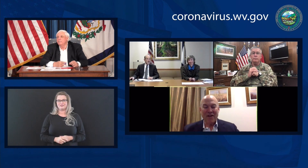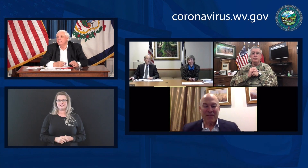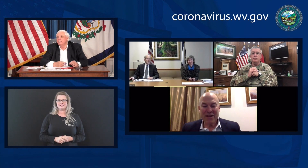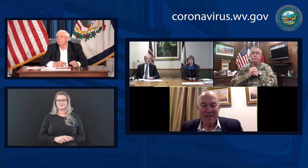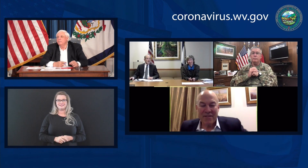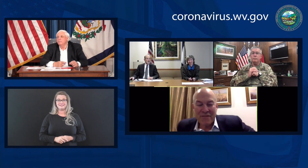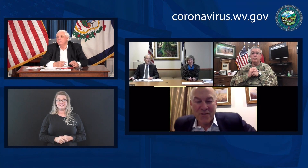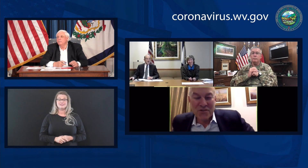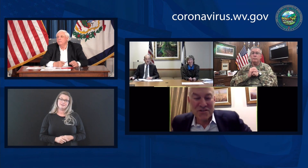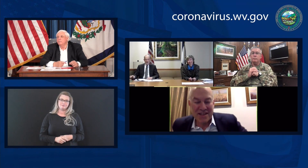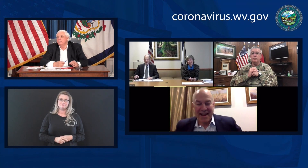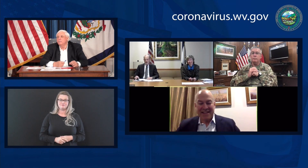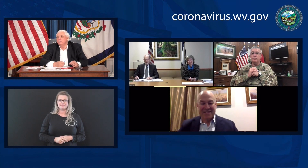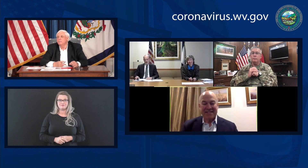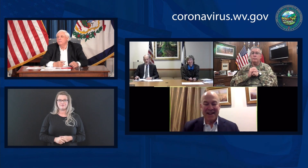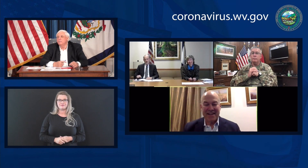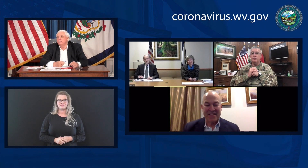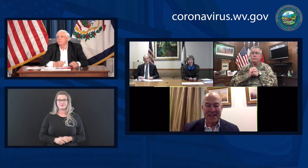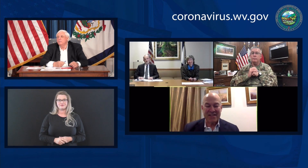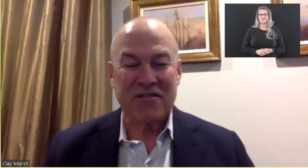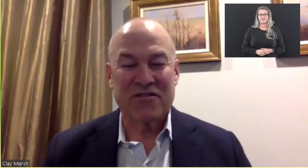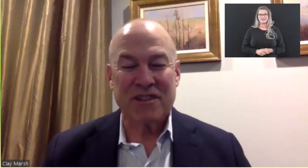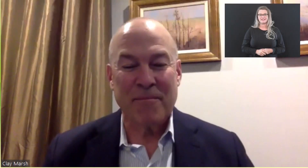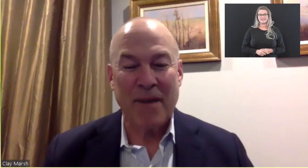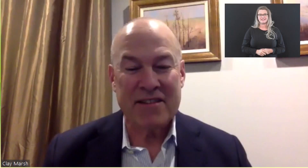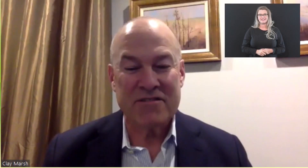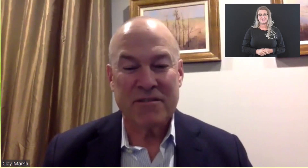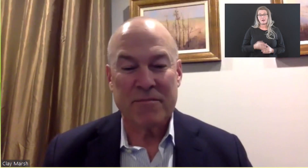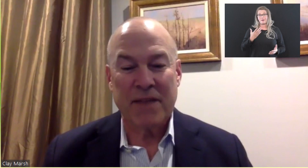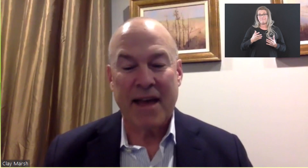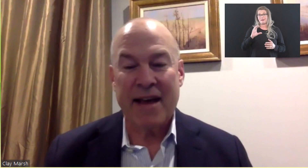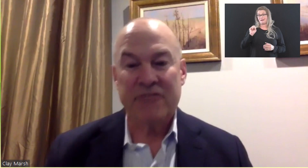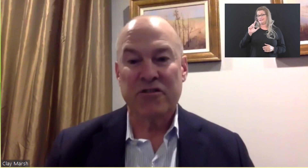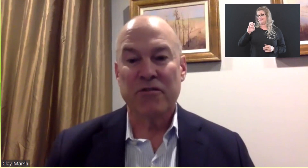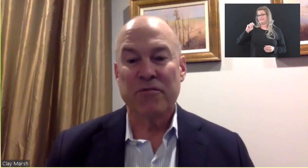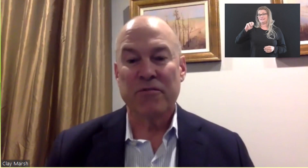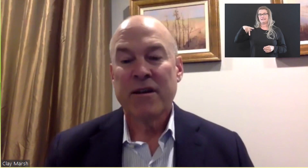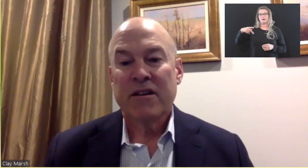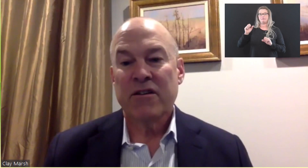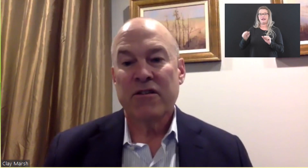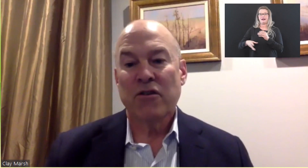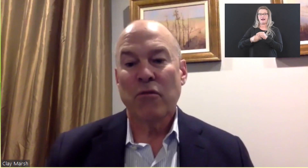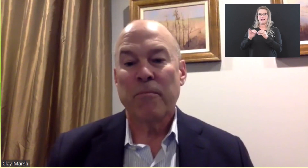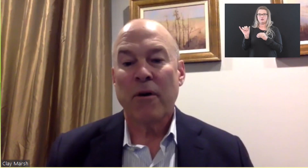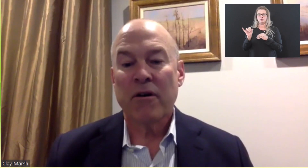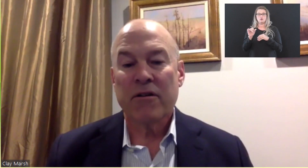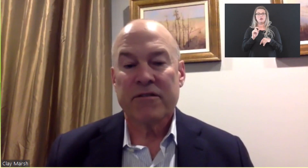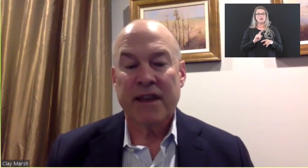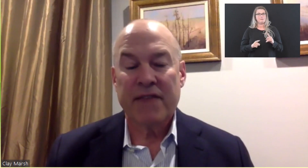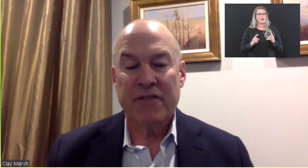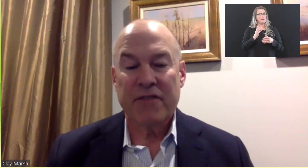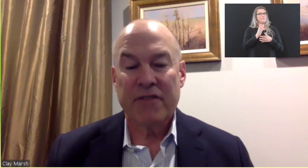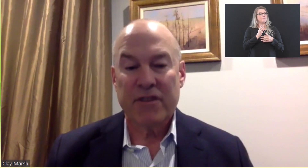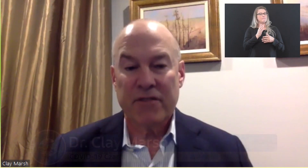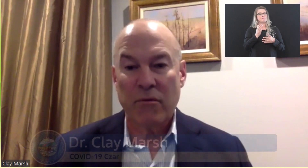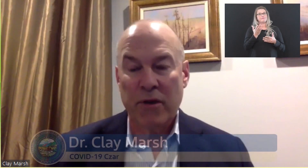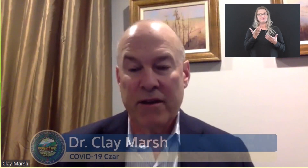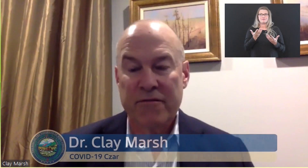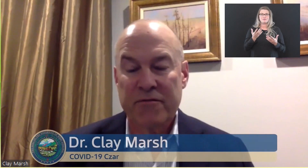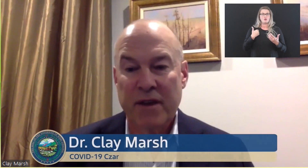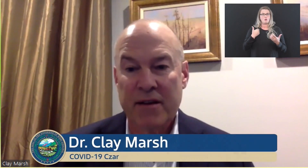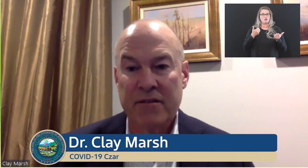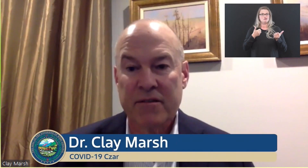I'll give the first thing. I think Dr. Slimp has some to add too. Part, David, of what we